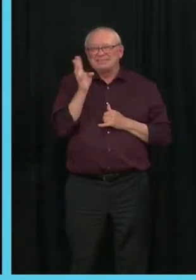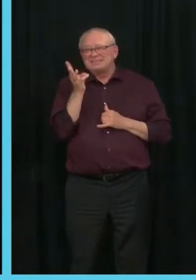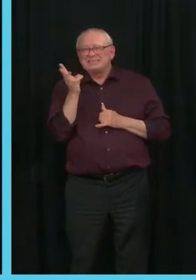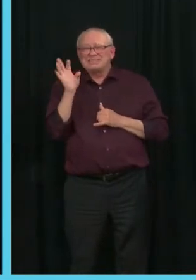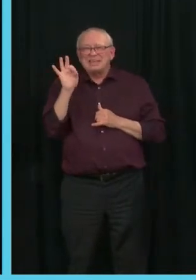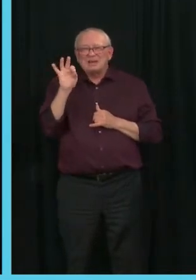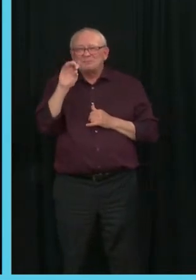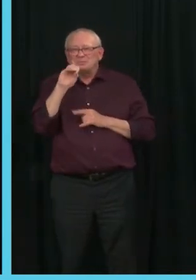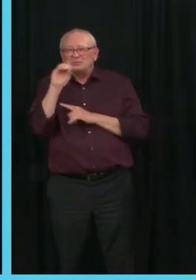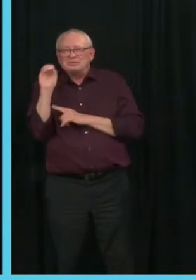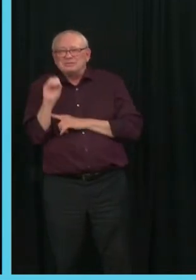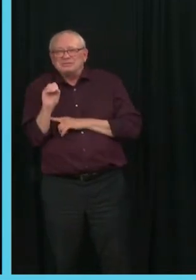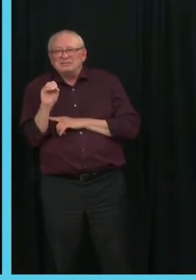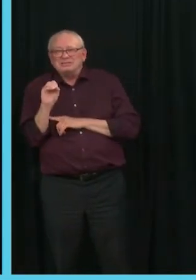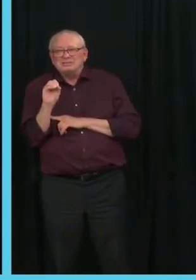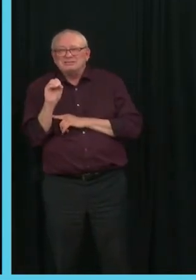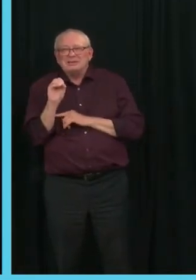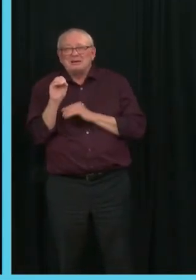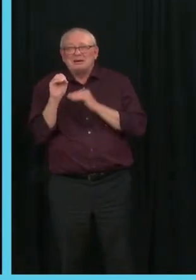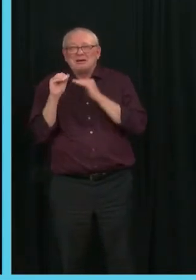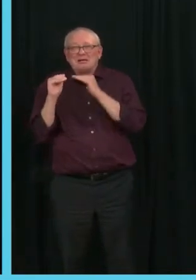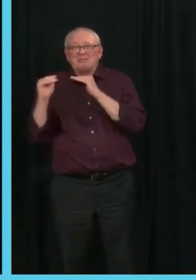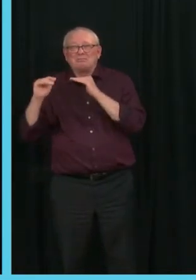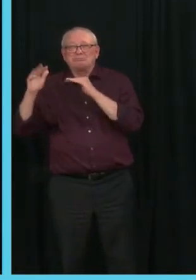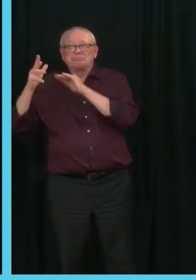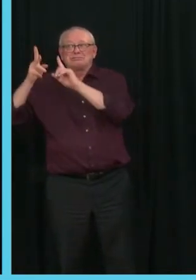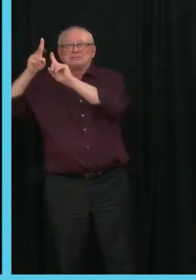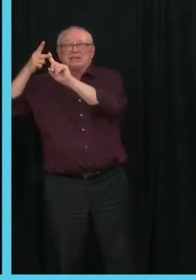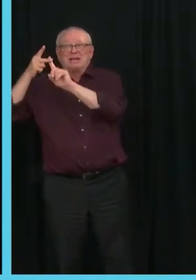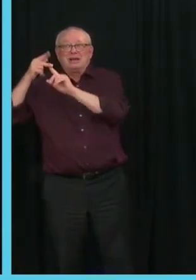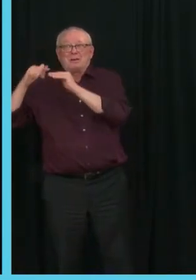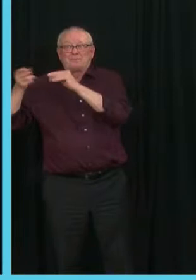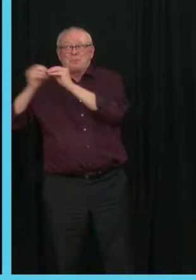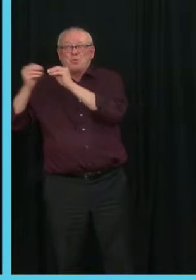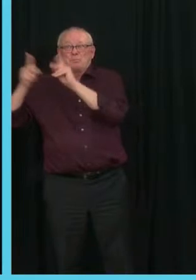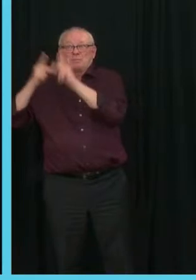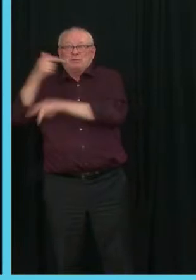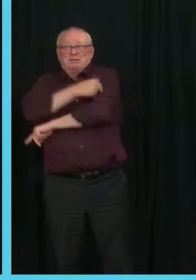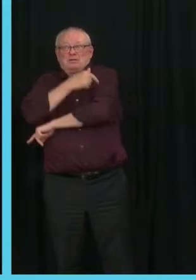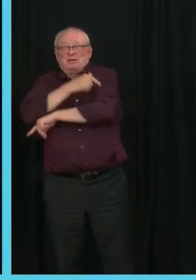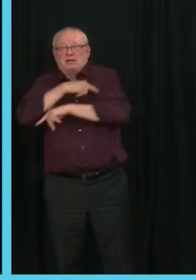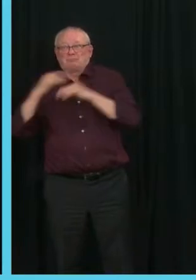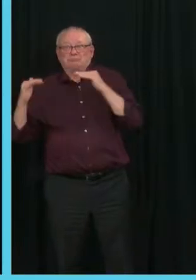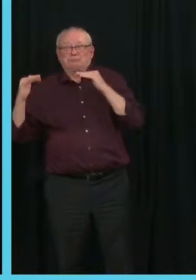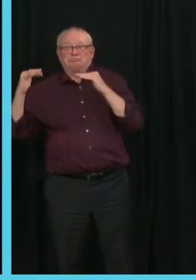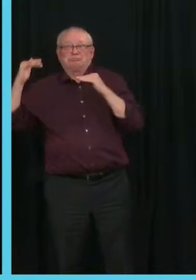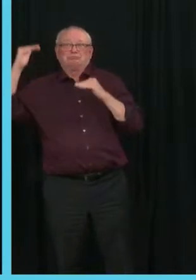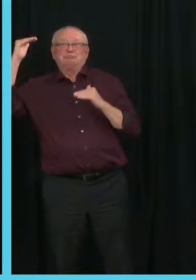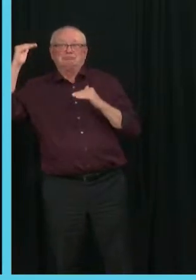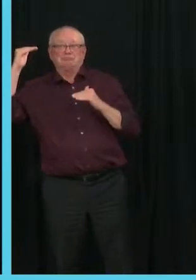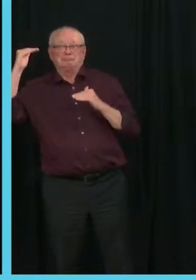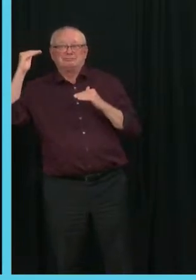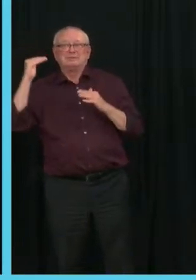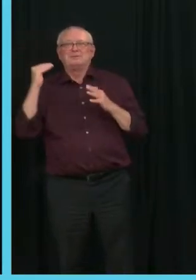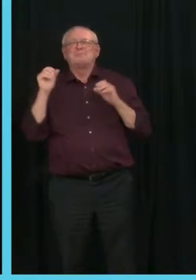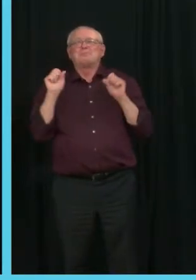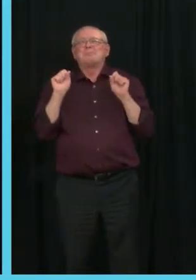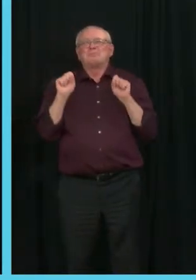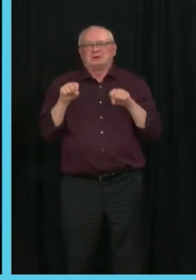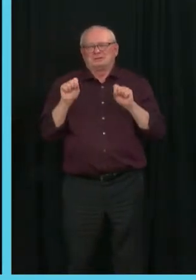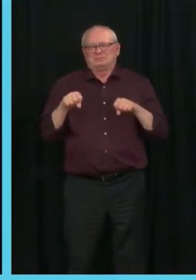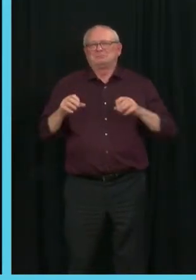and our second doses accelerate and we can get to a higher level of protection, that can be taken into account. But I